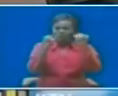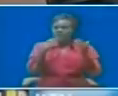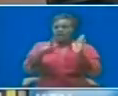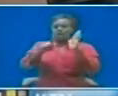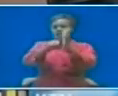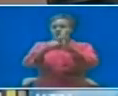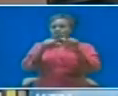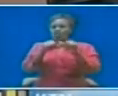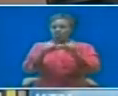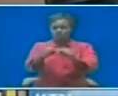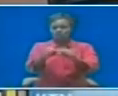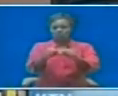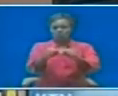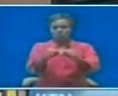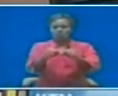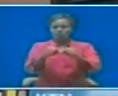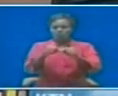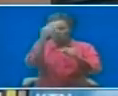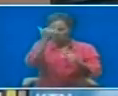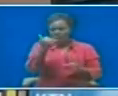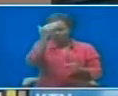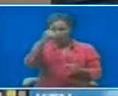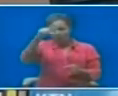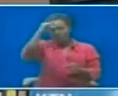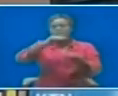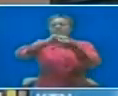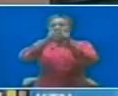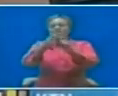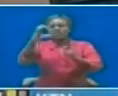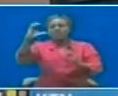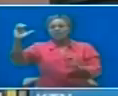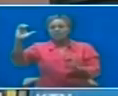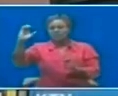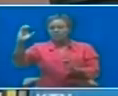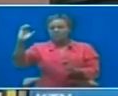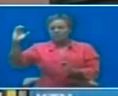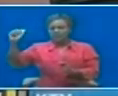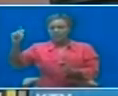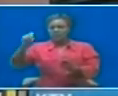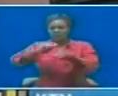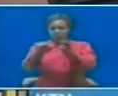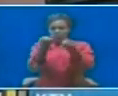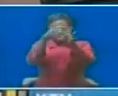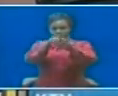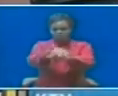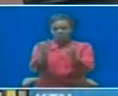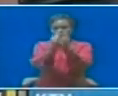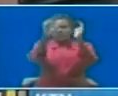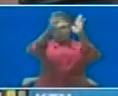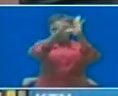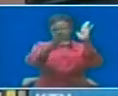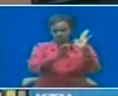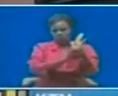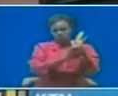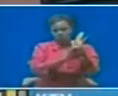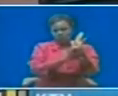continue. If those laws were to continue, why was the government amending the CCK Act to try and align it with the Constitution?